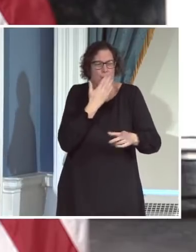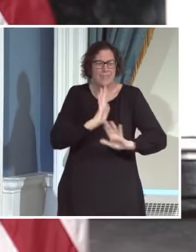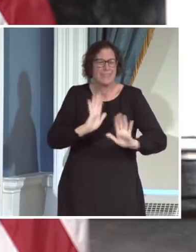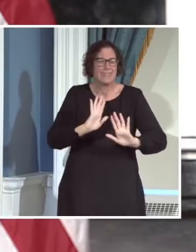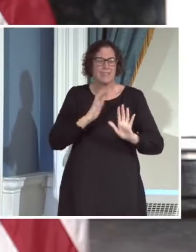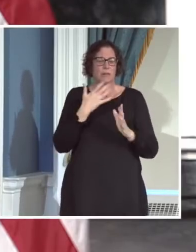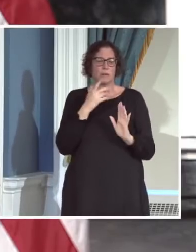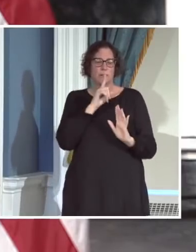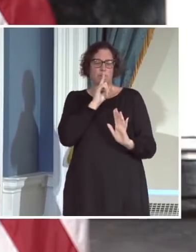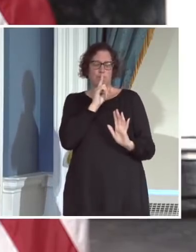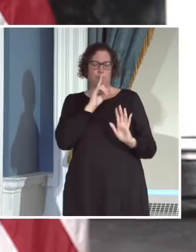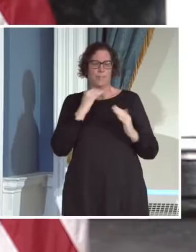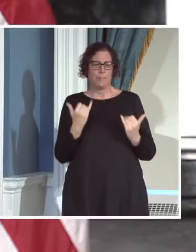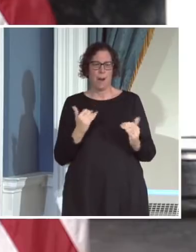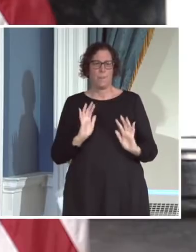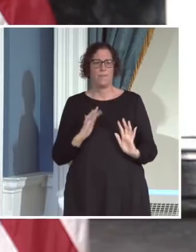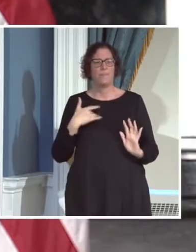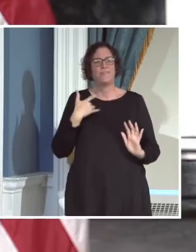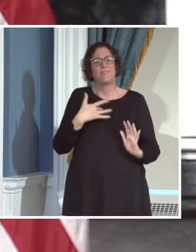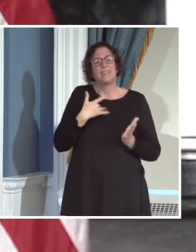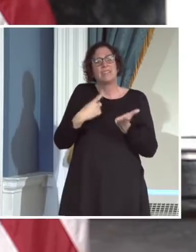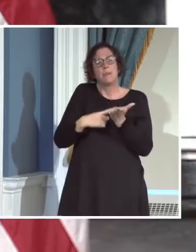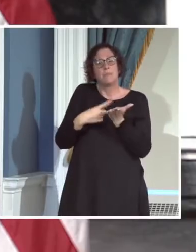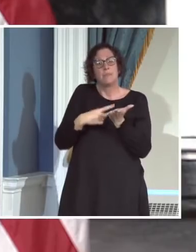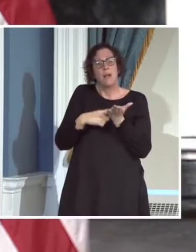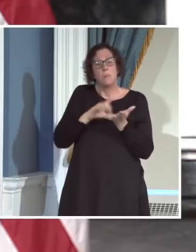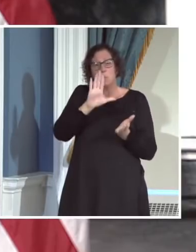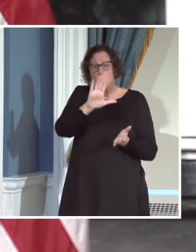and even worse than they are, and I'm very concerned about that.